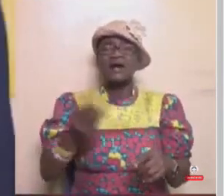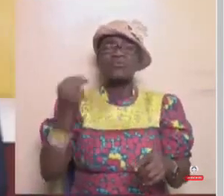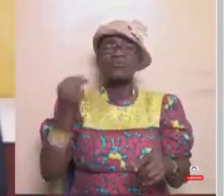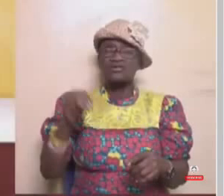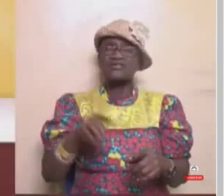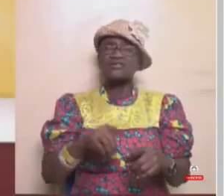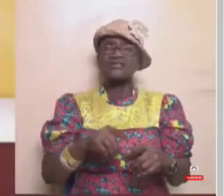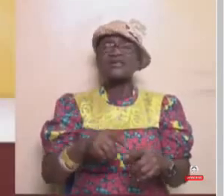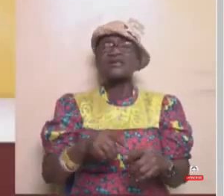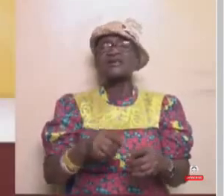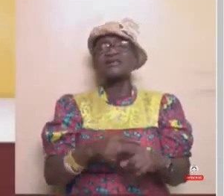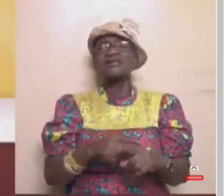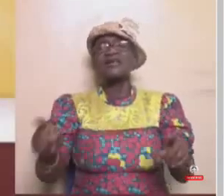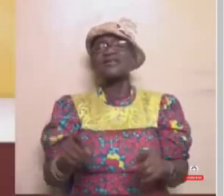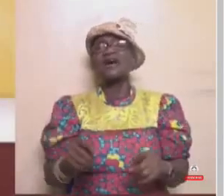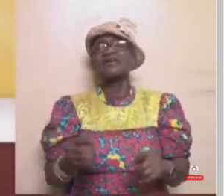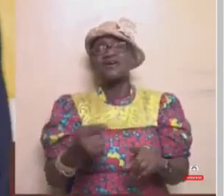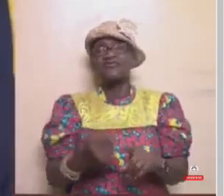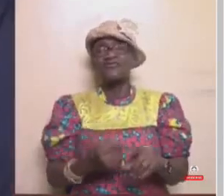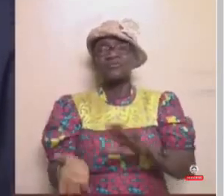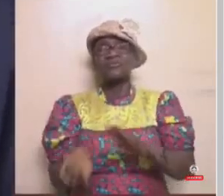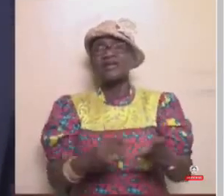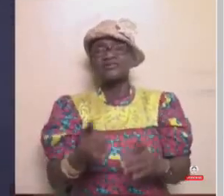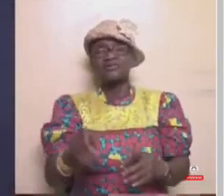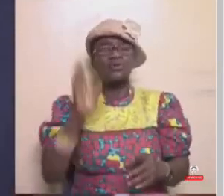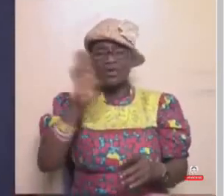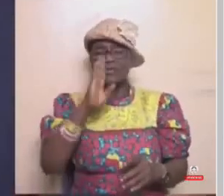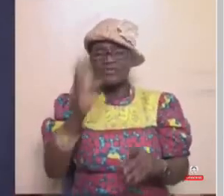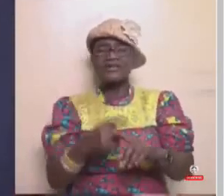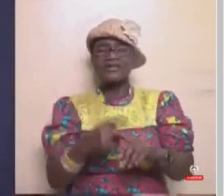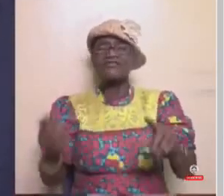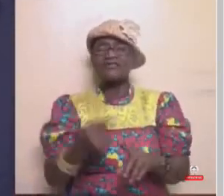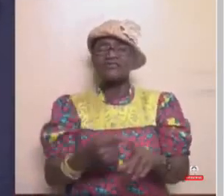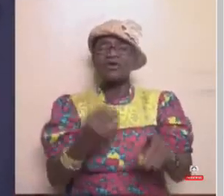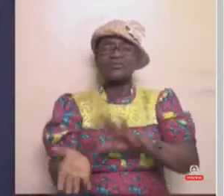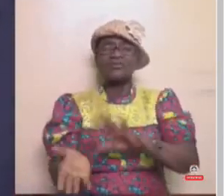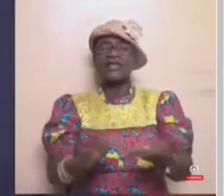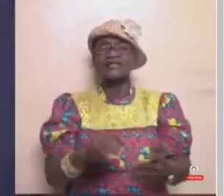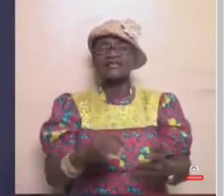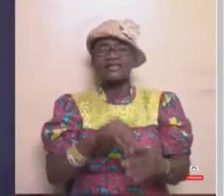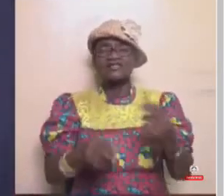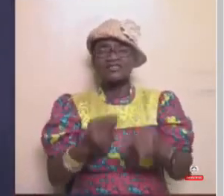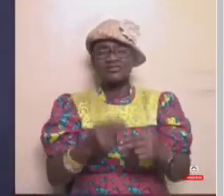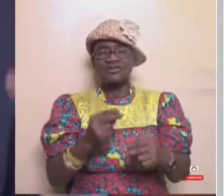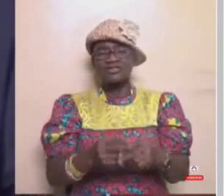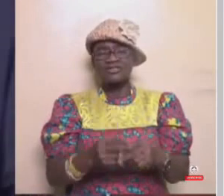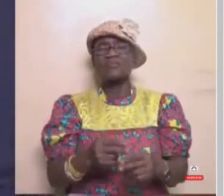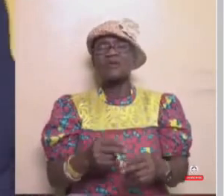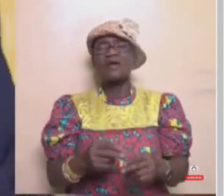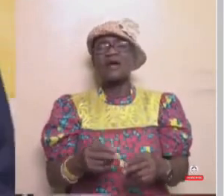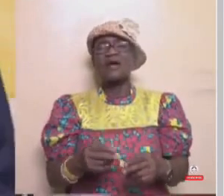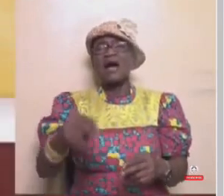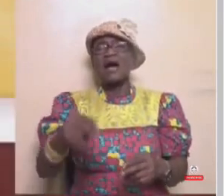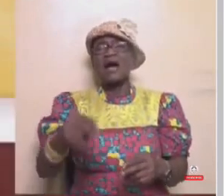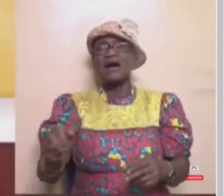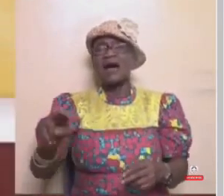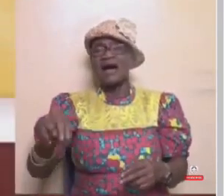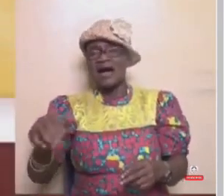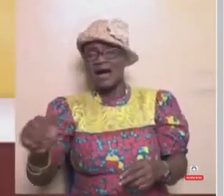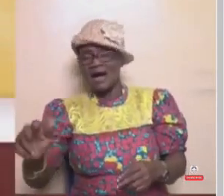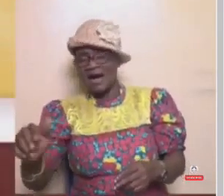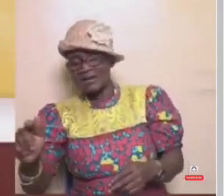will be delivered from death in Jesus' name. Jabez prayed, his situation changed. Anna prayed,